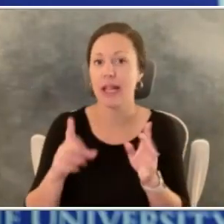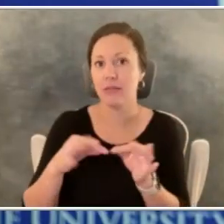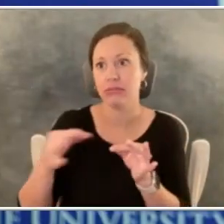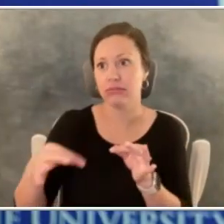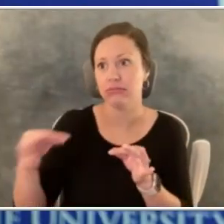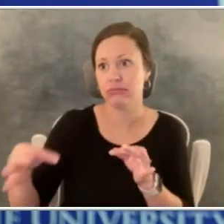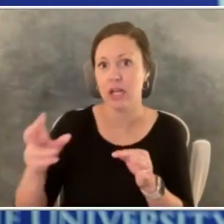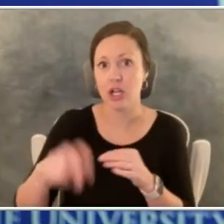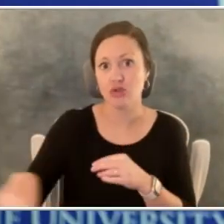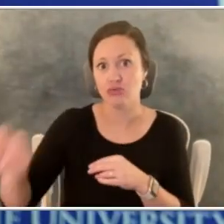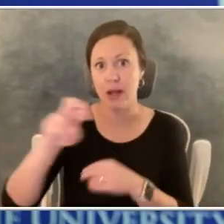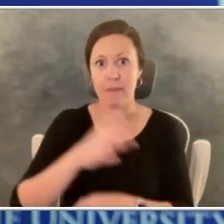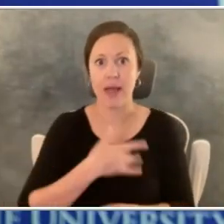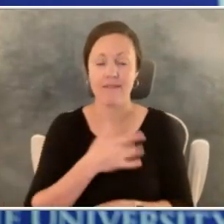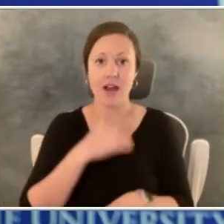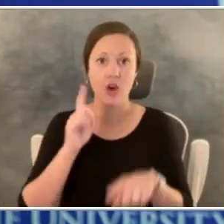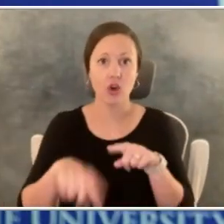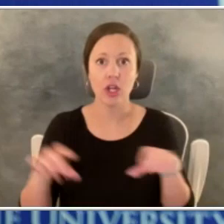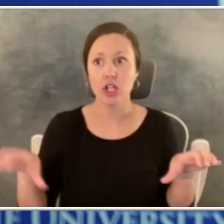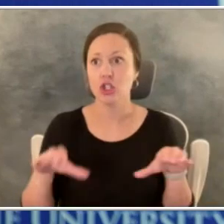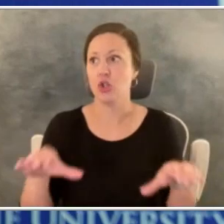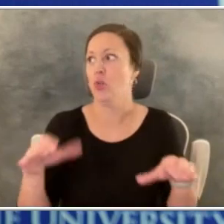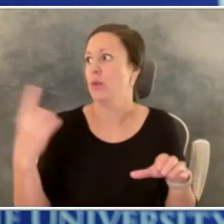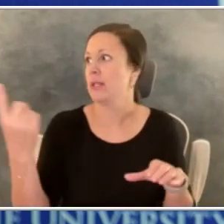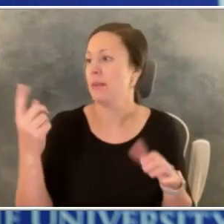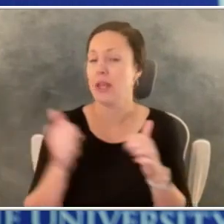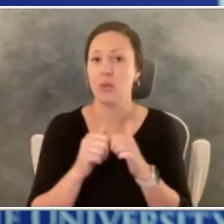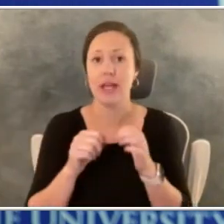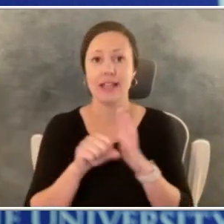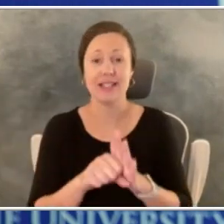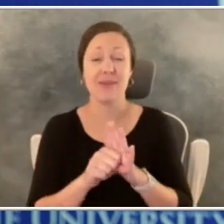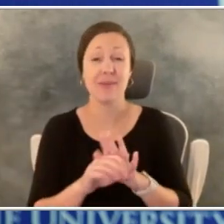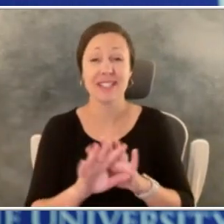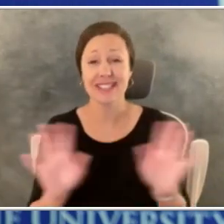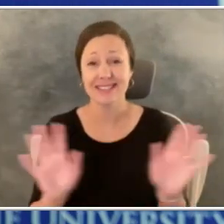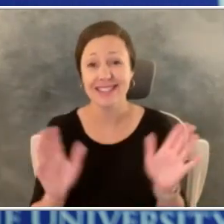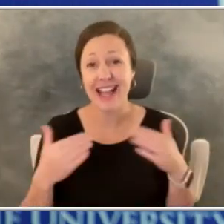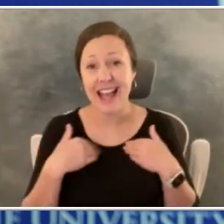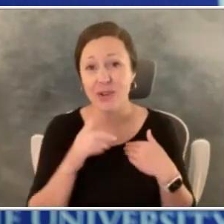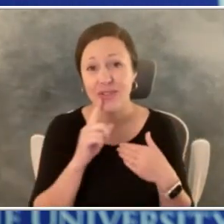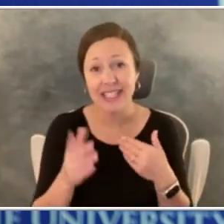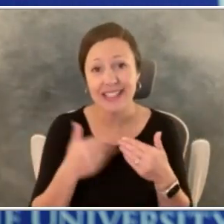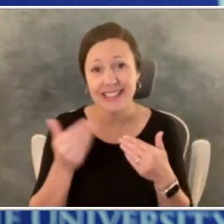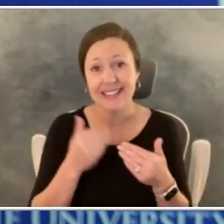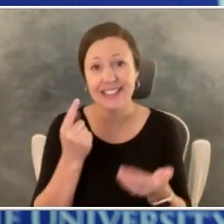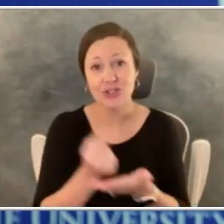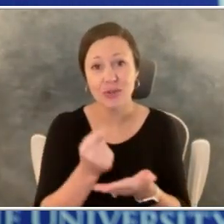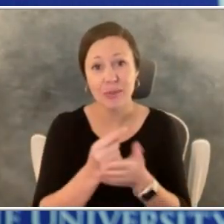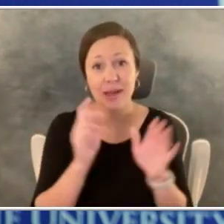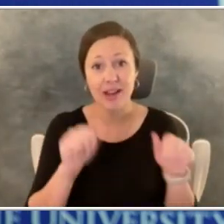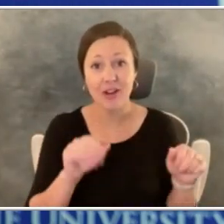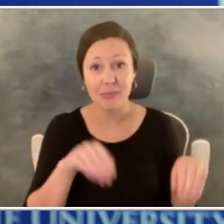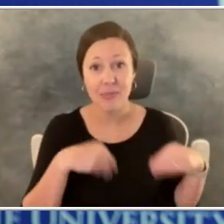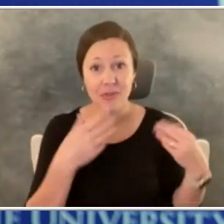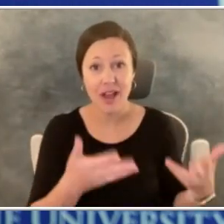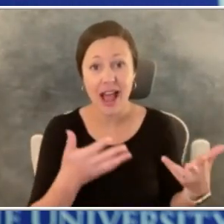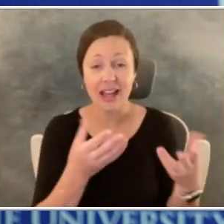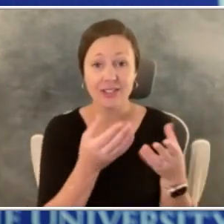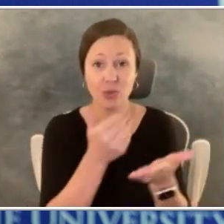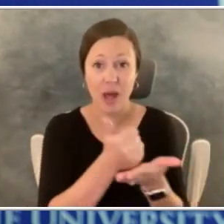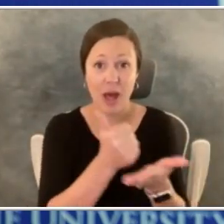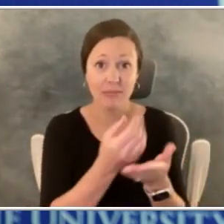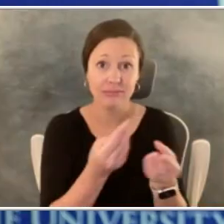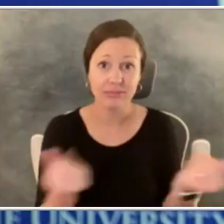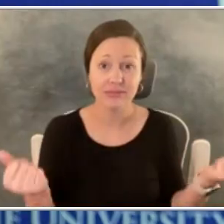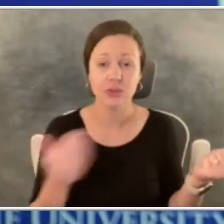it because of their symptoms, when really we had a really easy treatment that we could provide. So please let us know what's going